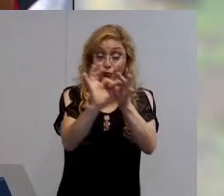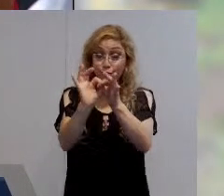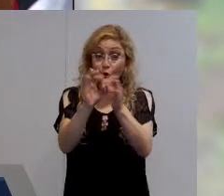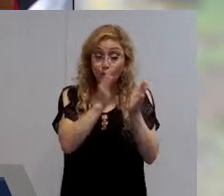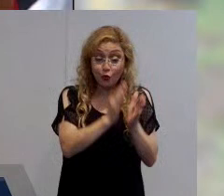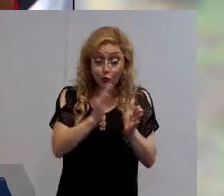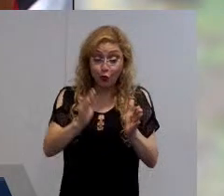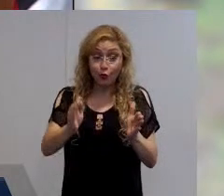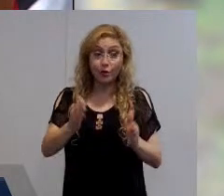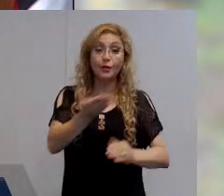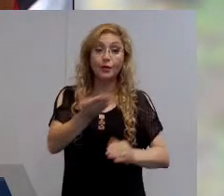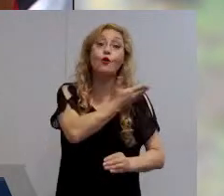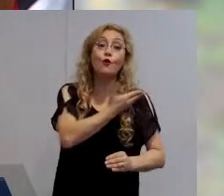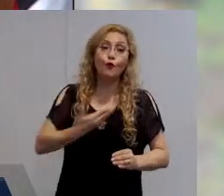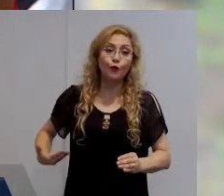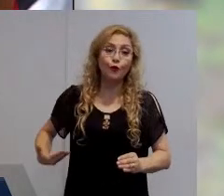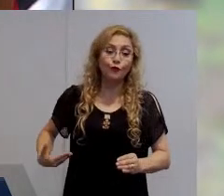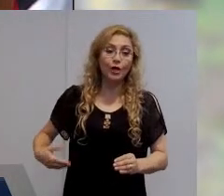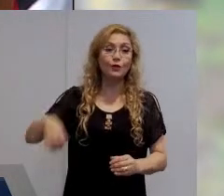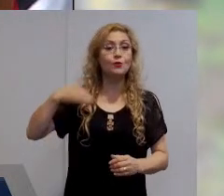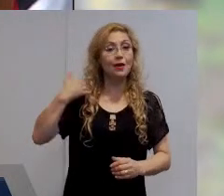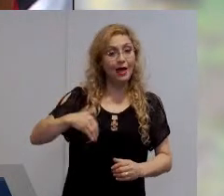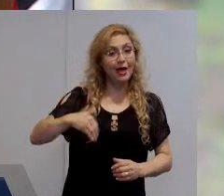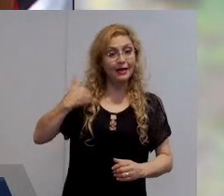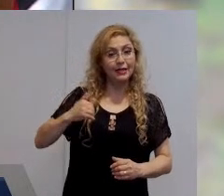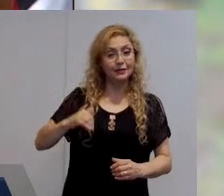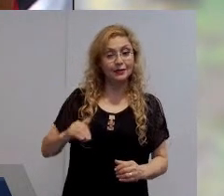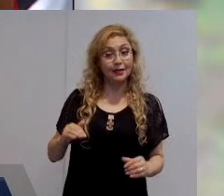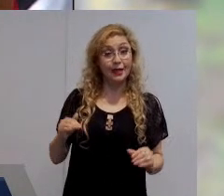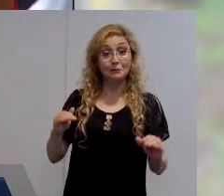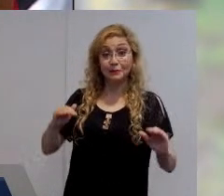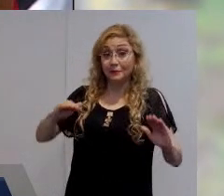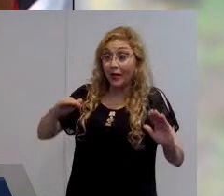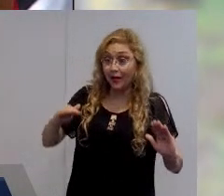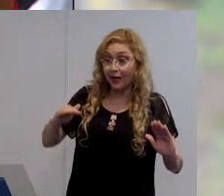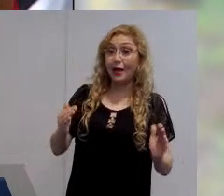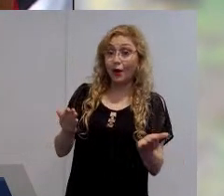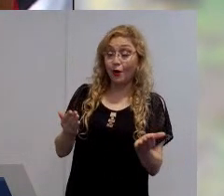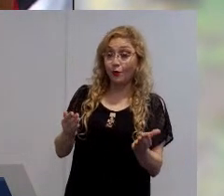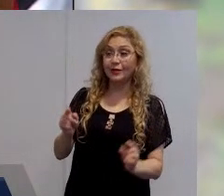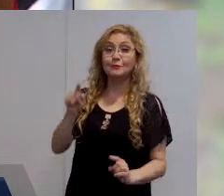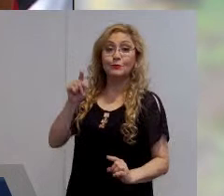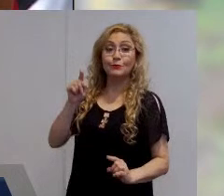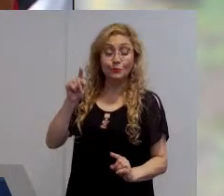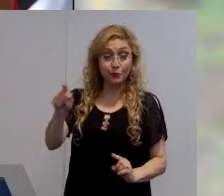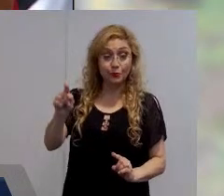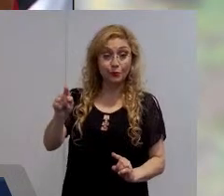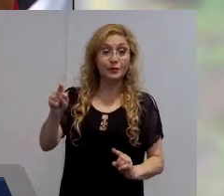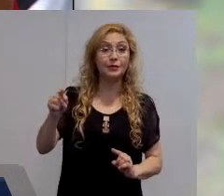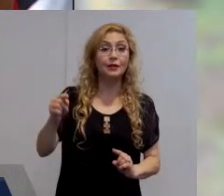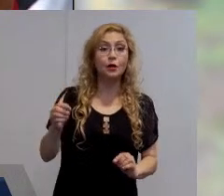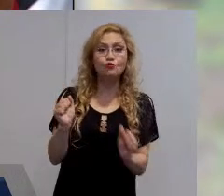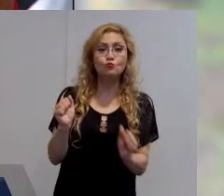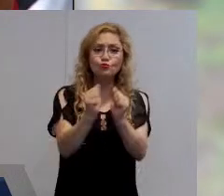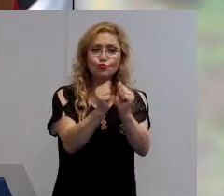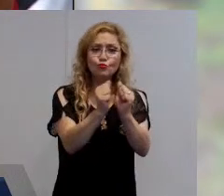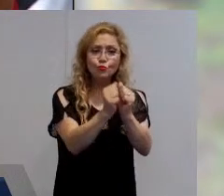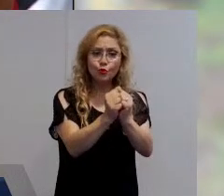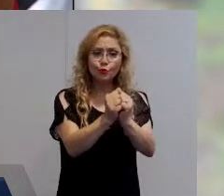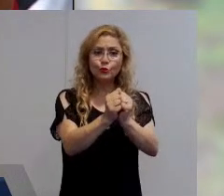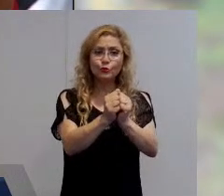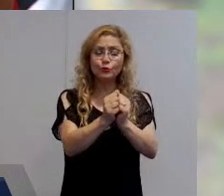co-organizers together with the government of Argentina that currently holds the pro tempore chair of CELAC, and together with